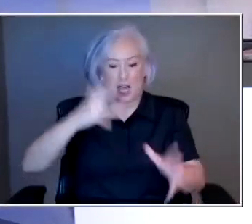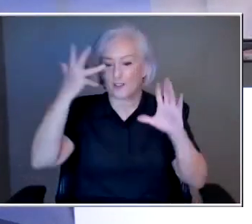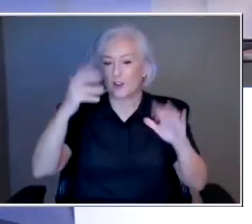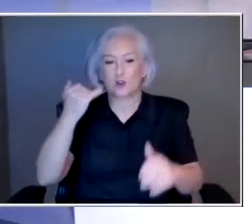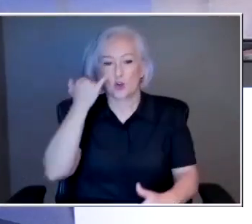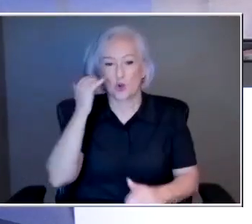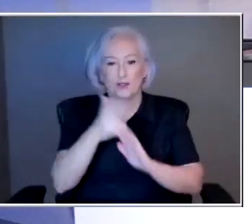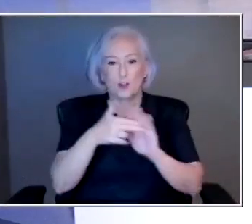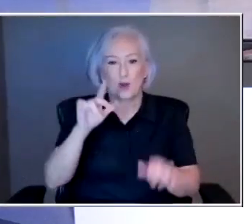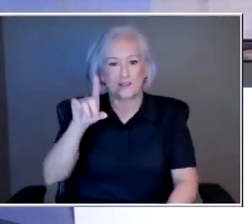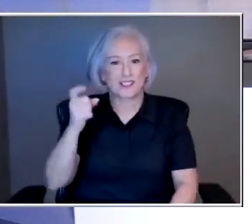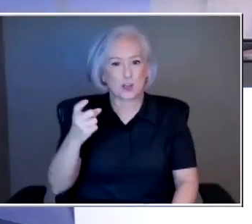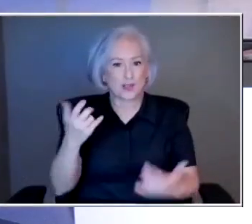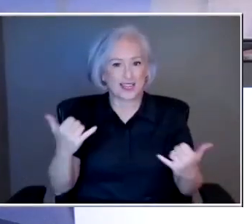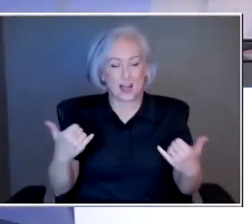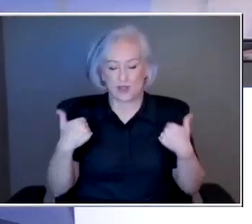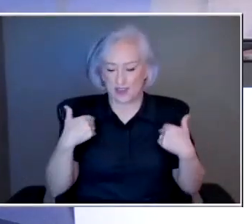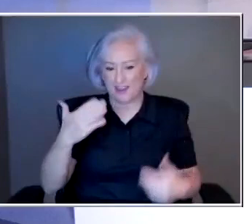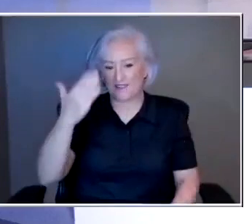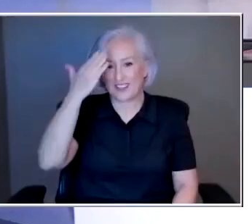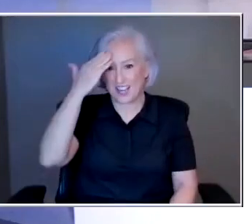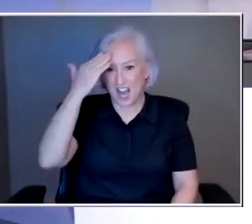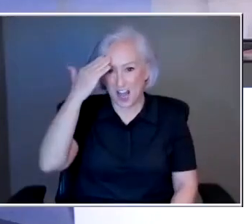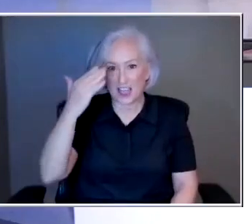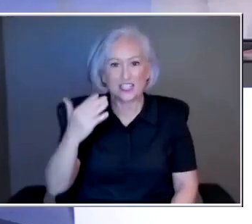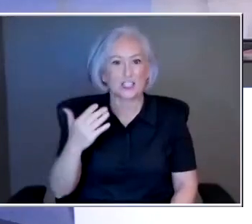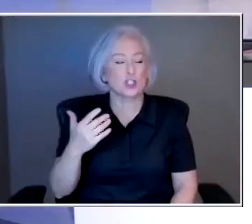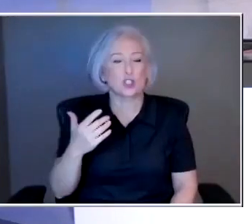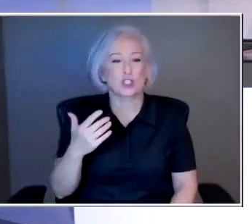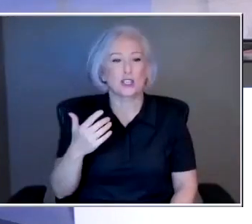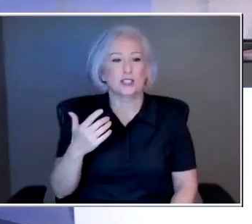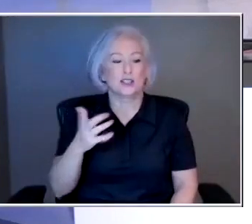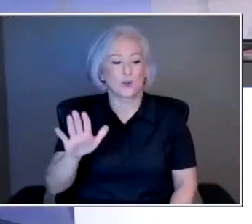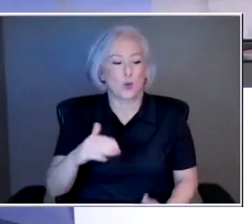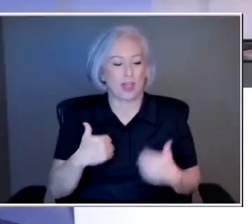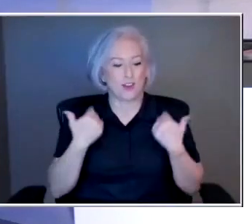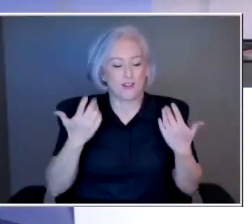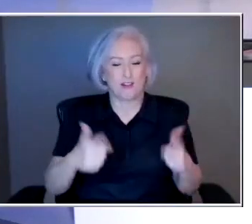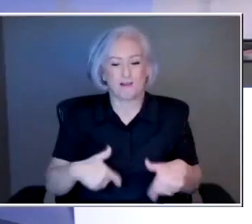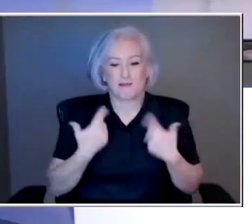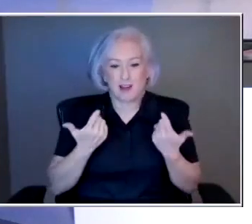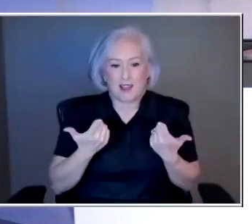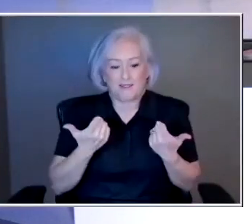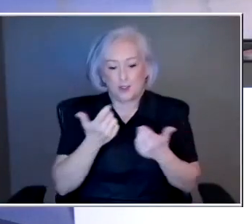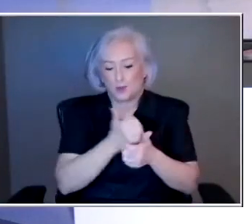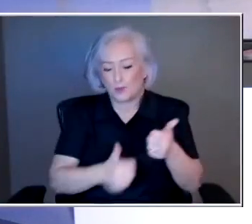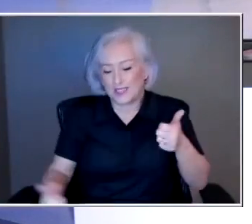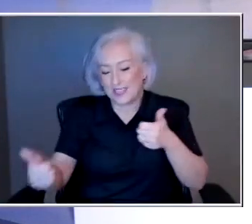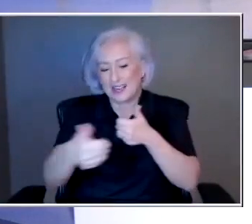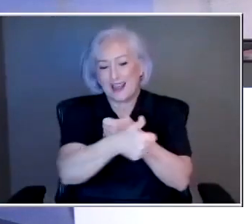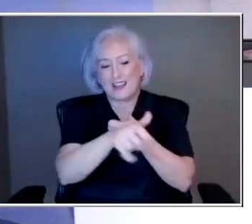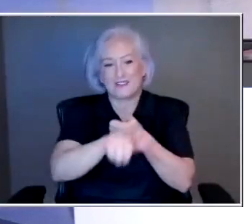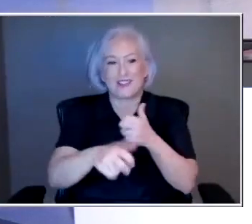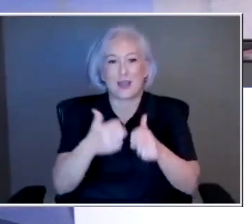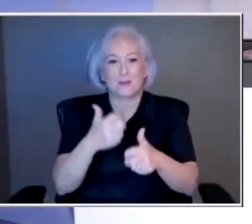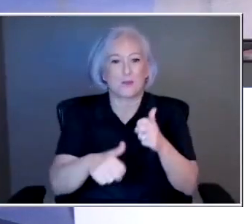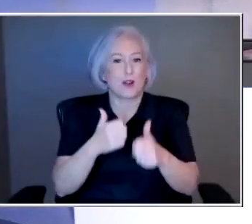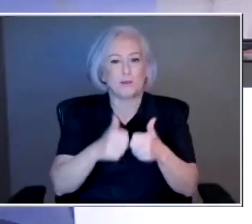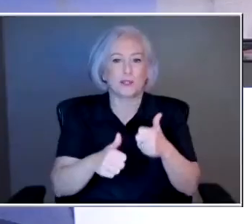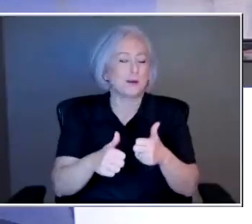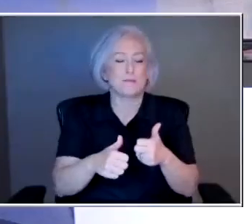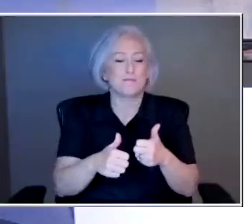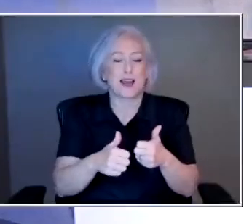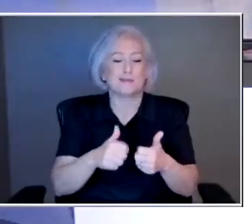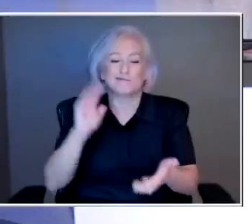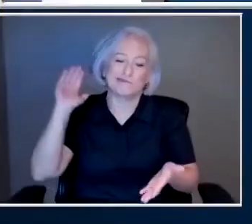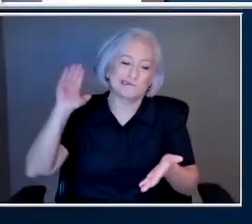knowledge going into their young adult lives to get ahead of it. Yeah, absolutely. And kick it right where it belongs. I want to get our